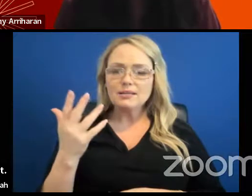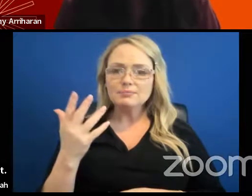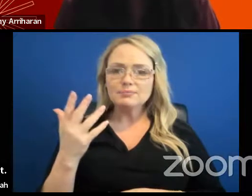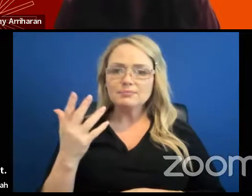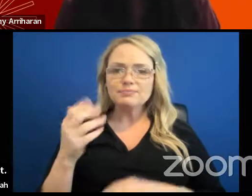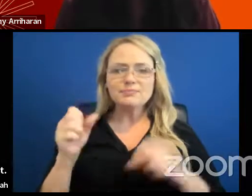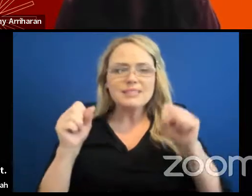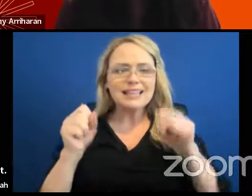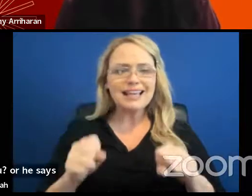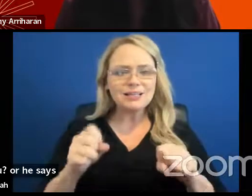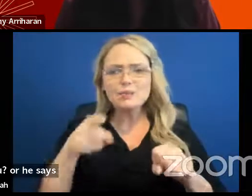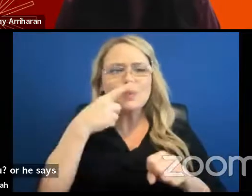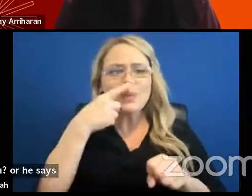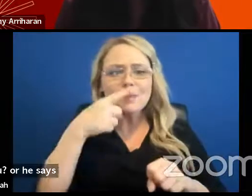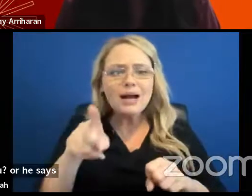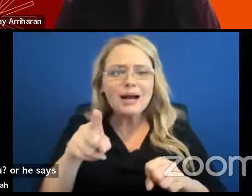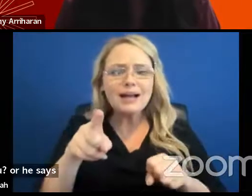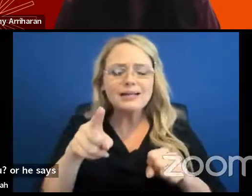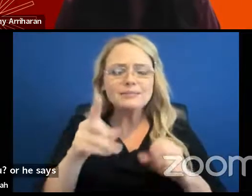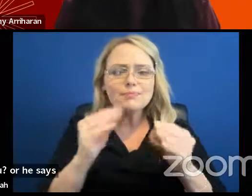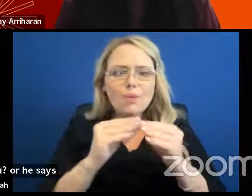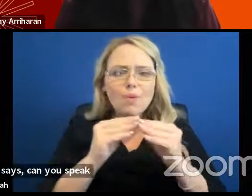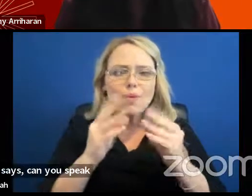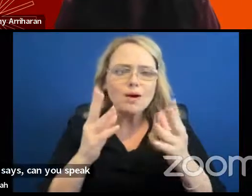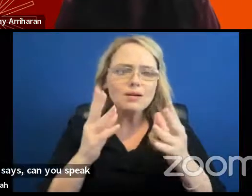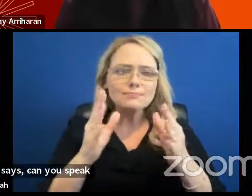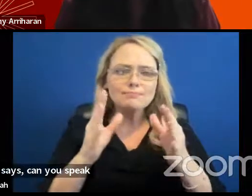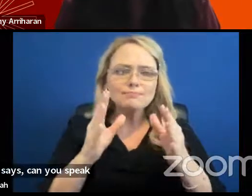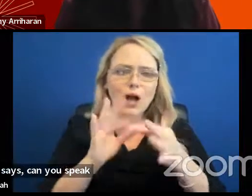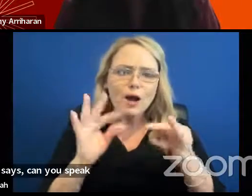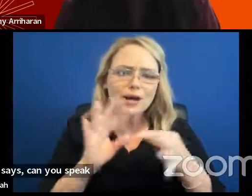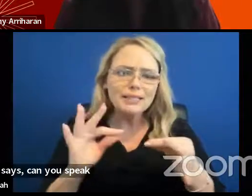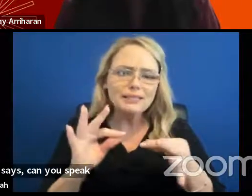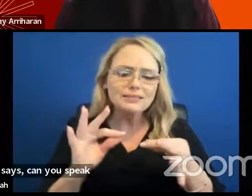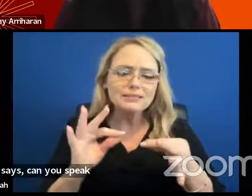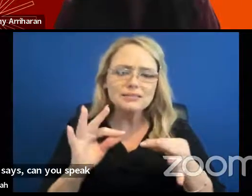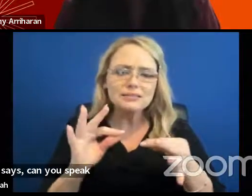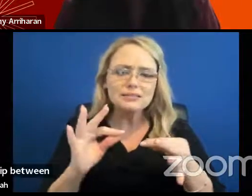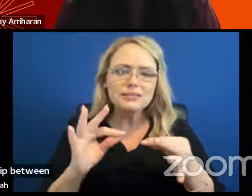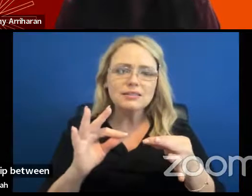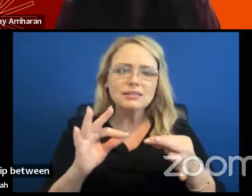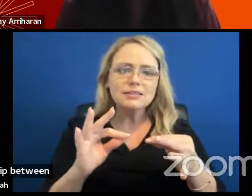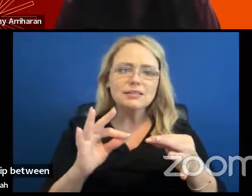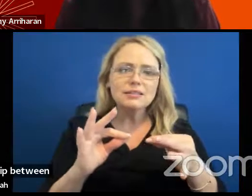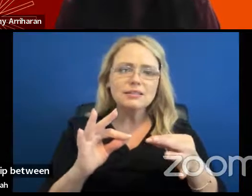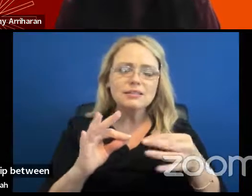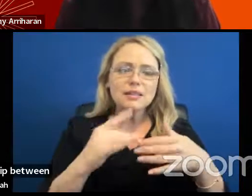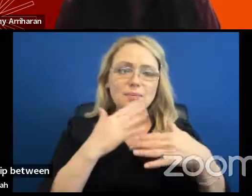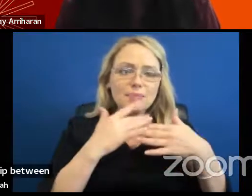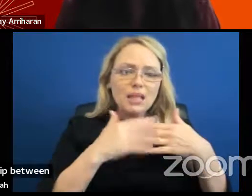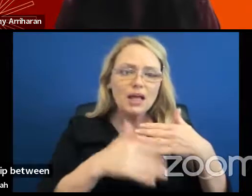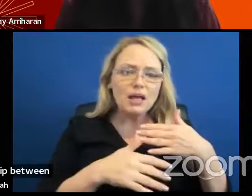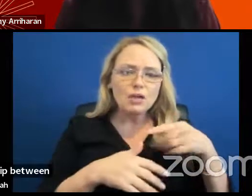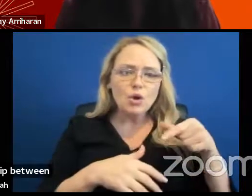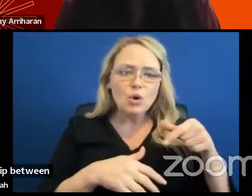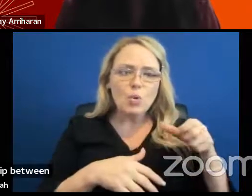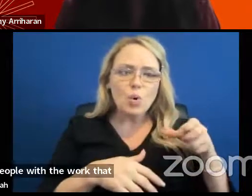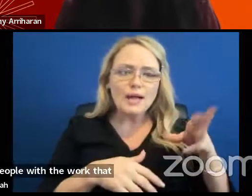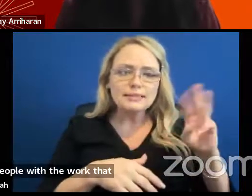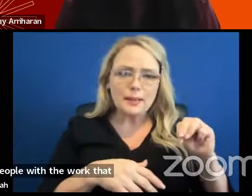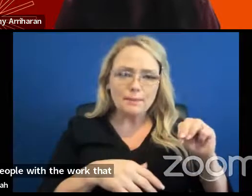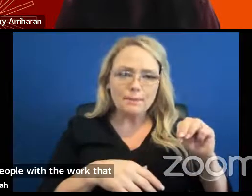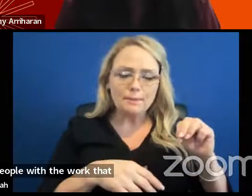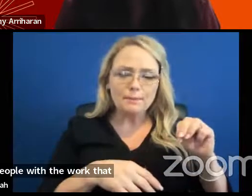can you speak more on the relationship between the blood quantum for Indigenous people with the work that you are